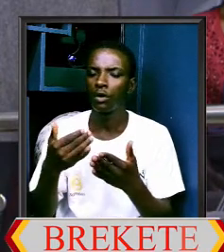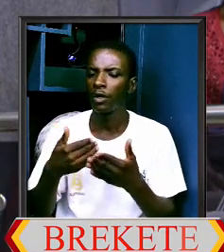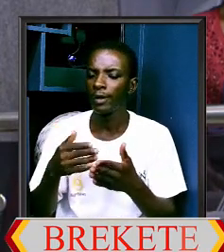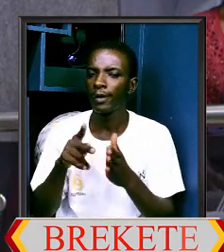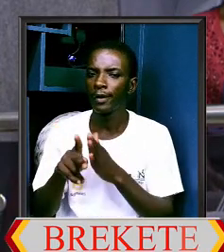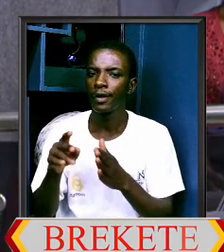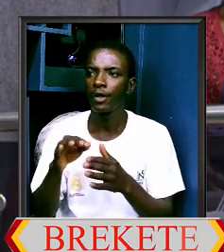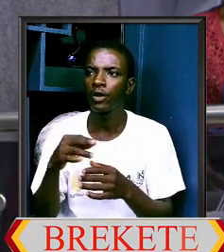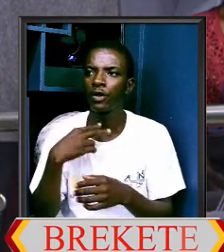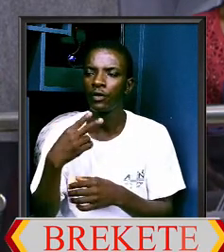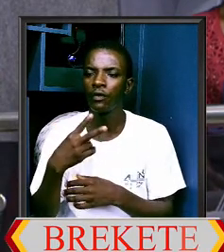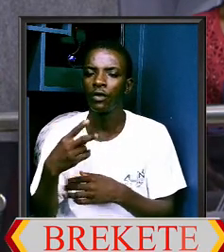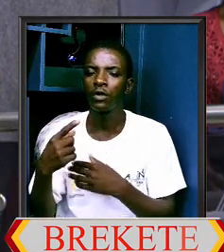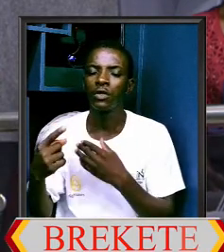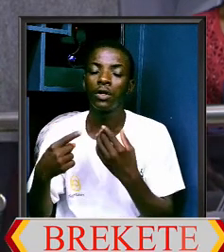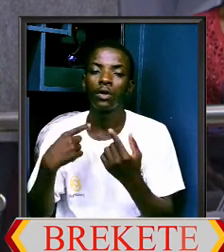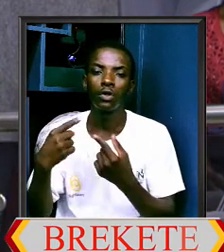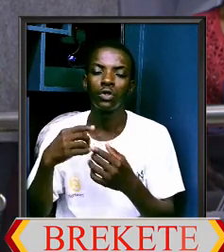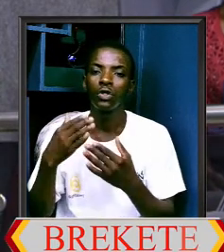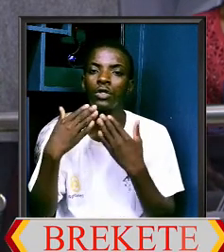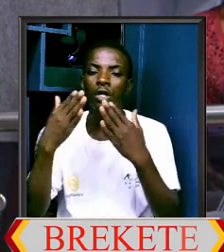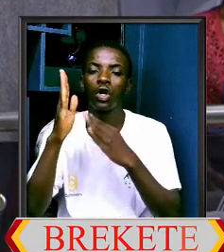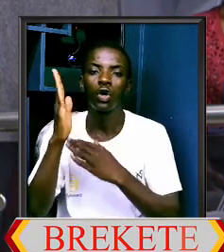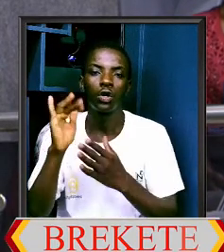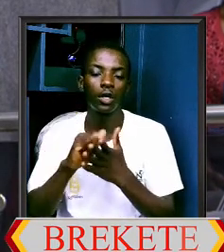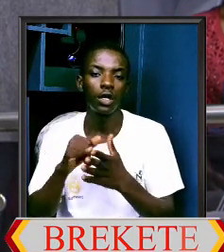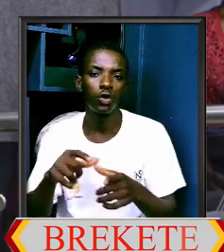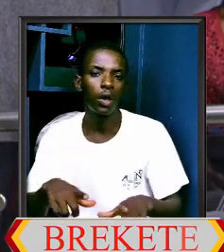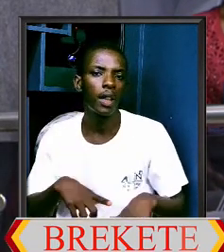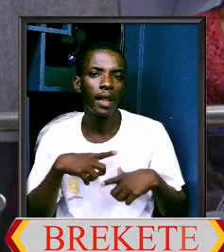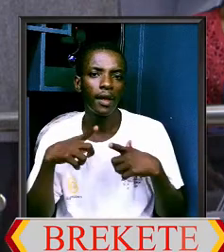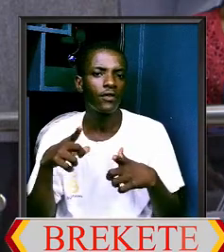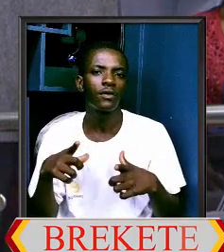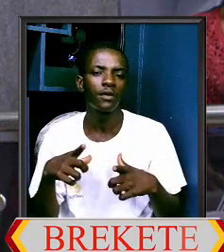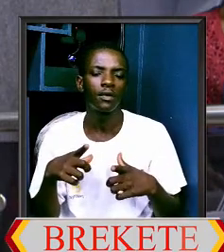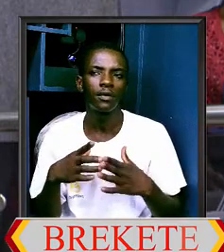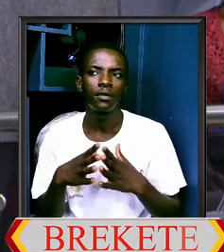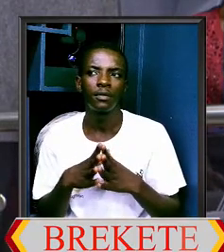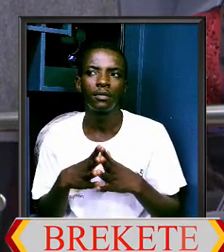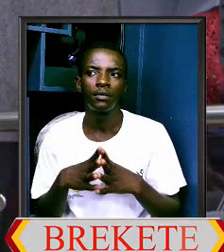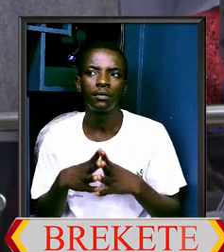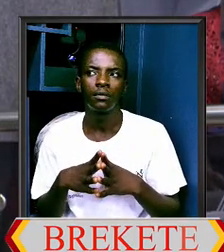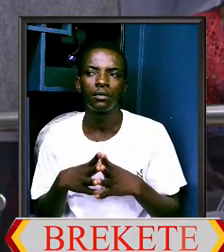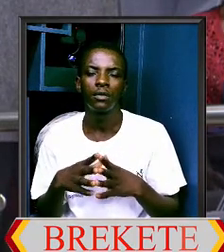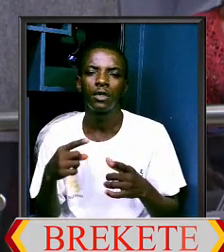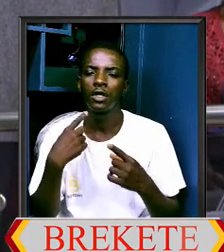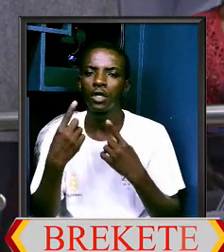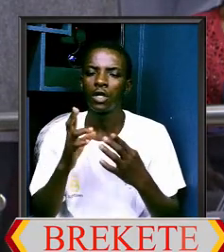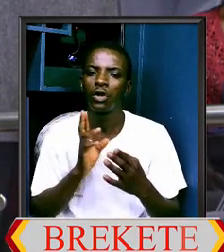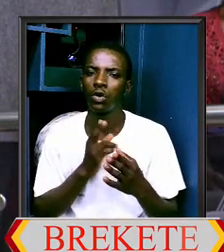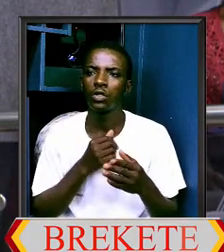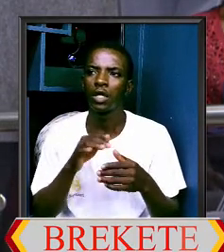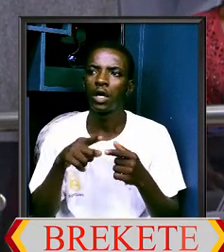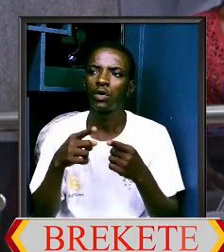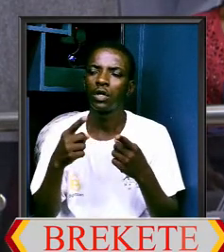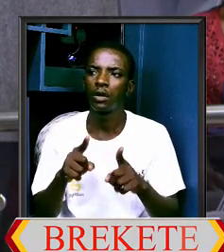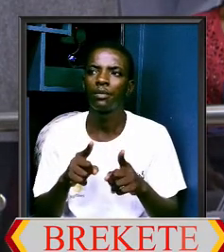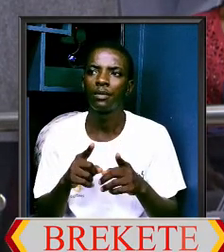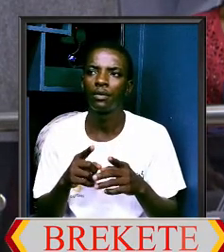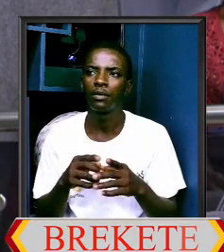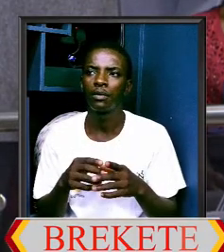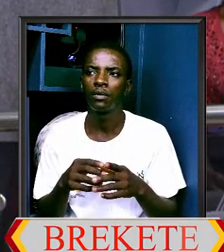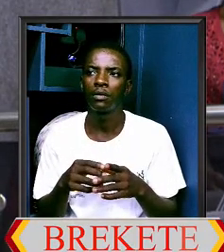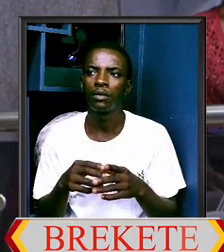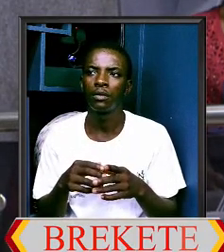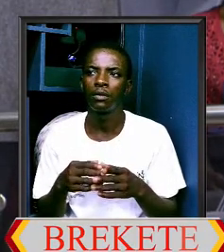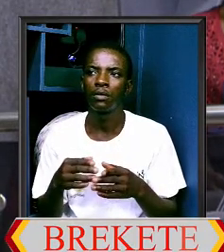killed. Now your voice, will they talk? Will they even thank God say you are alive? Thank you very much, sir. Tell us how this thing take happen.